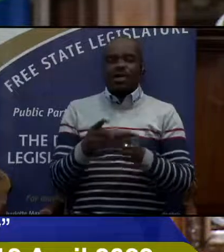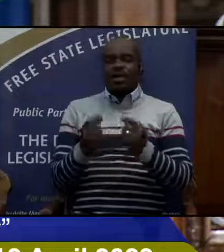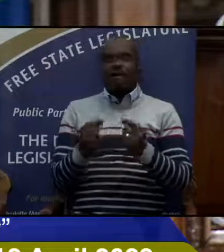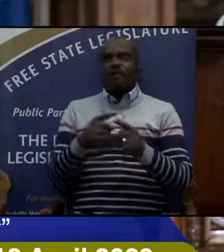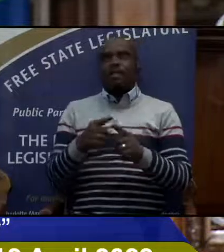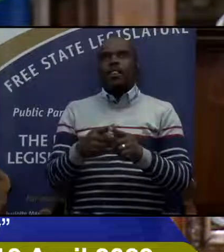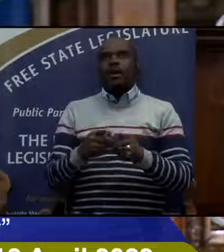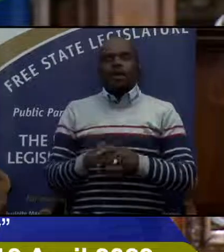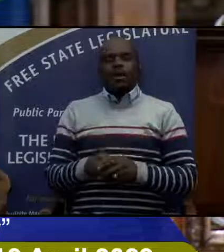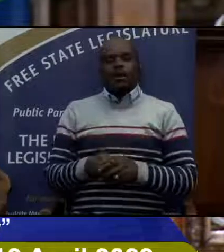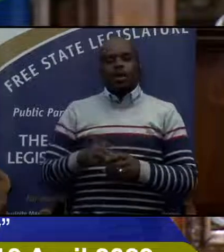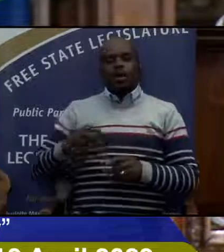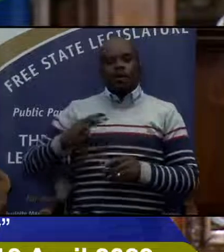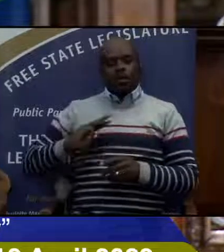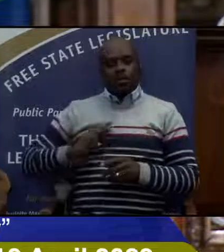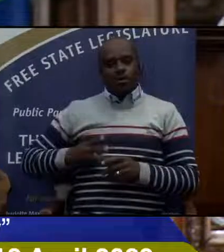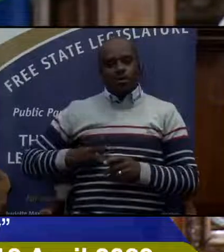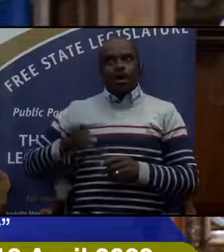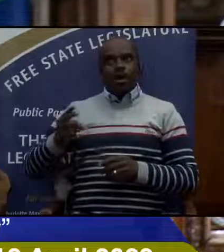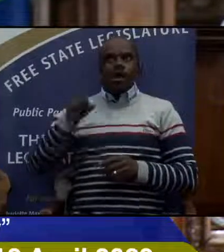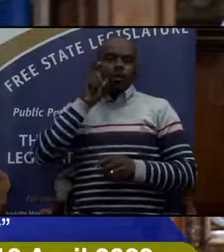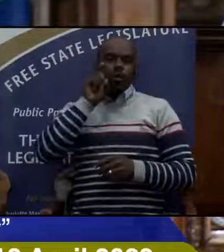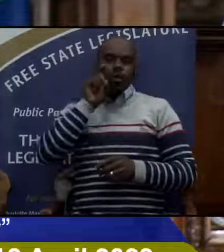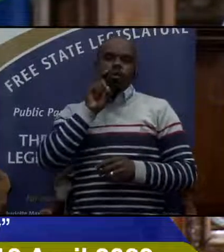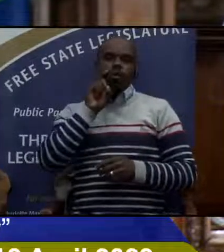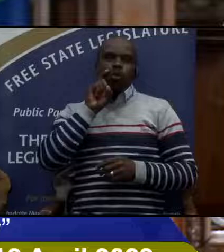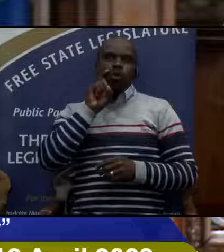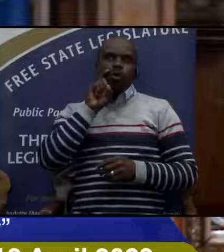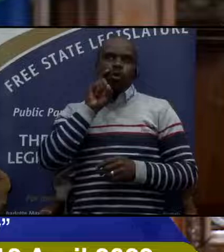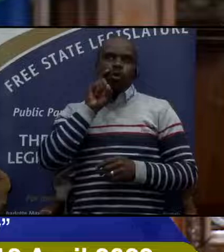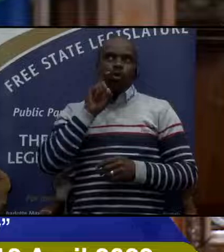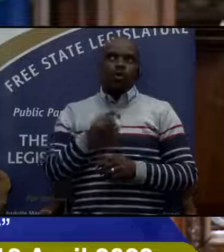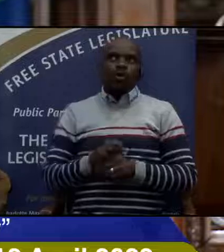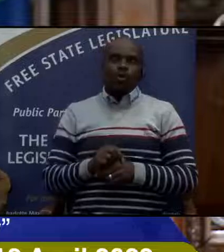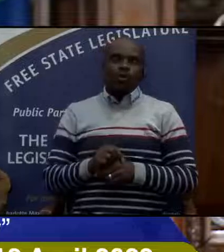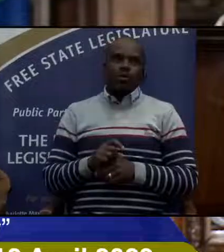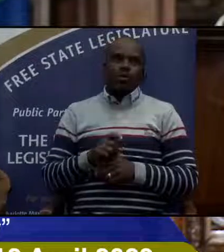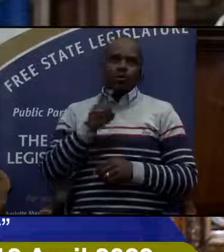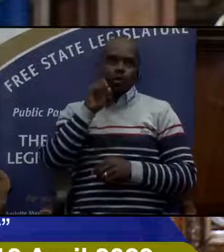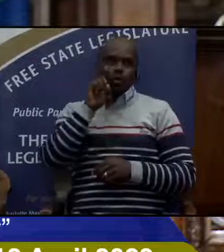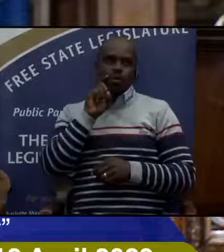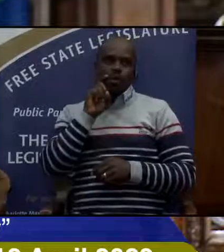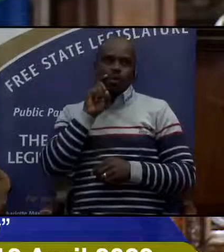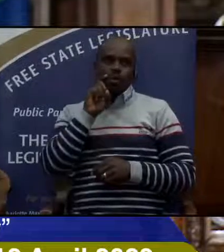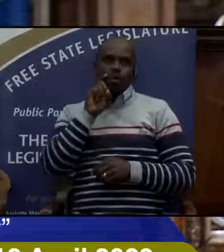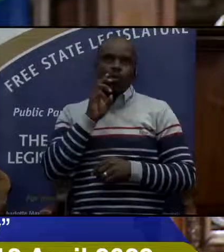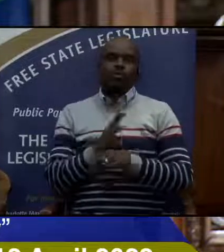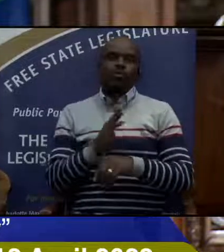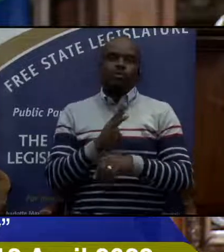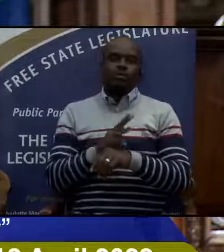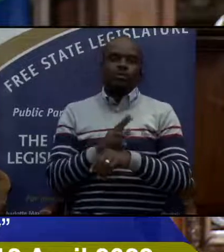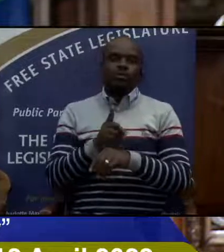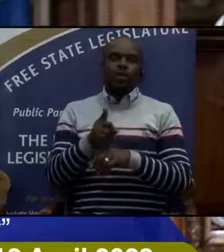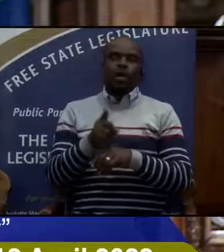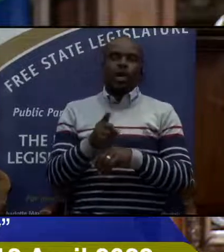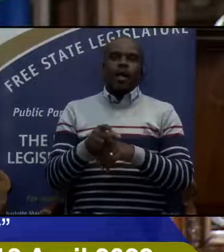matriarch, there in Malutia Phofung, who was born